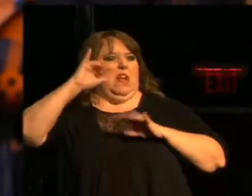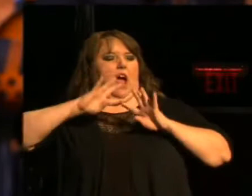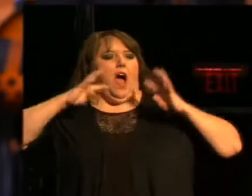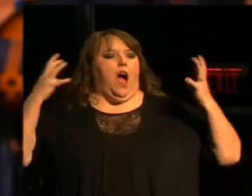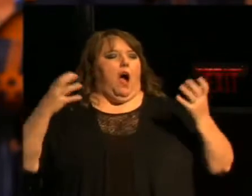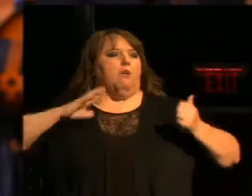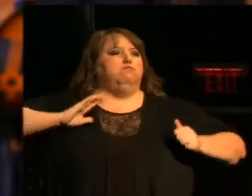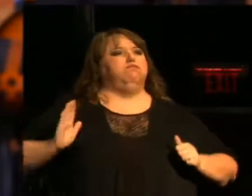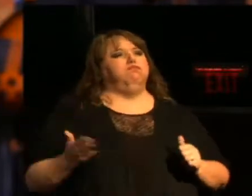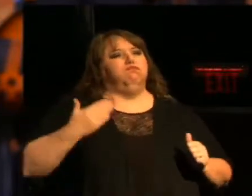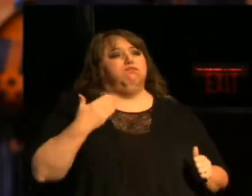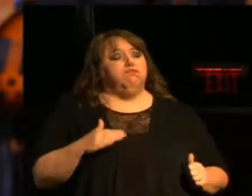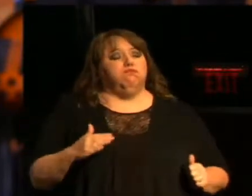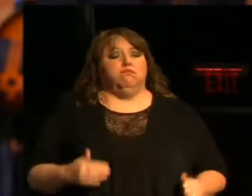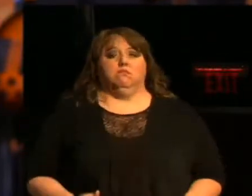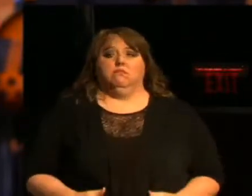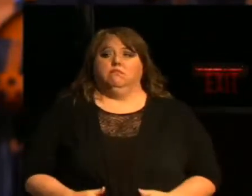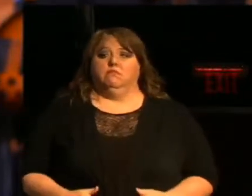So why